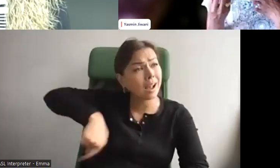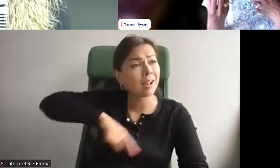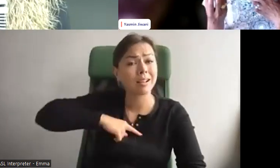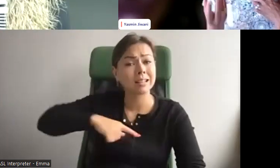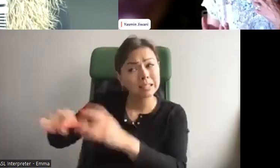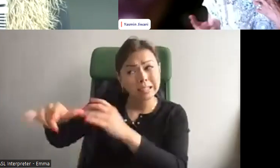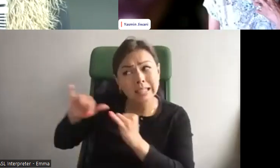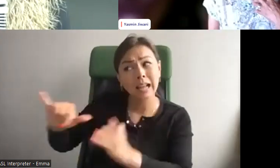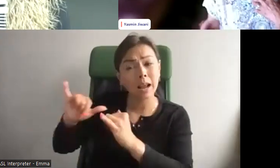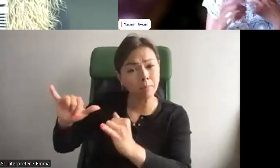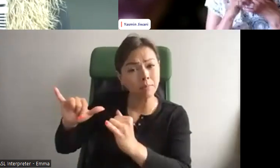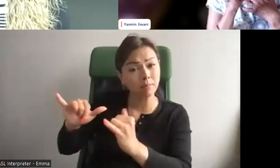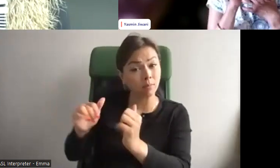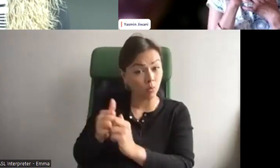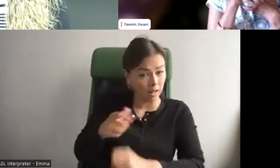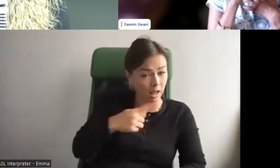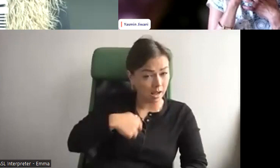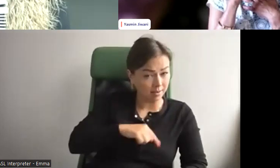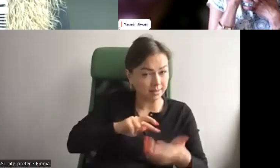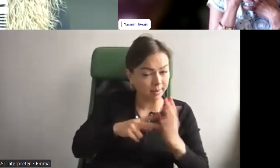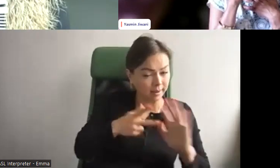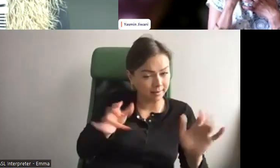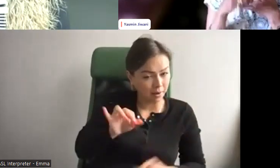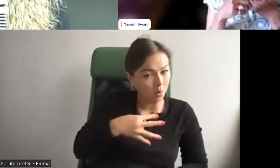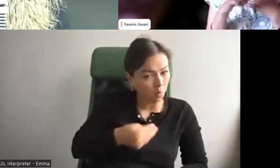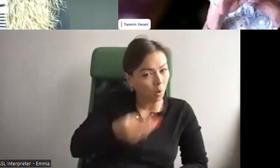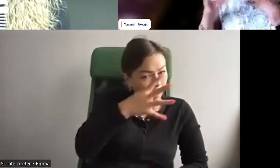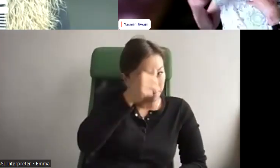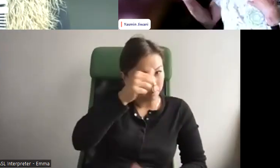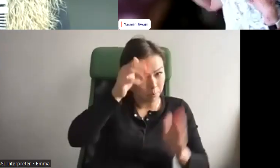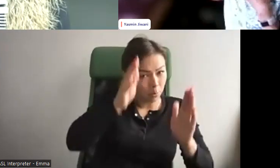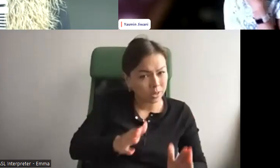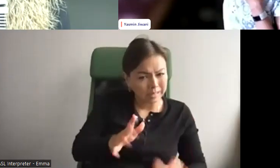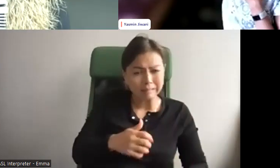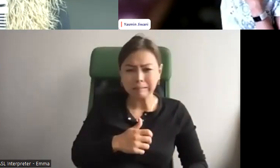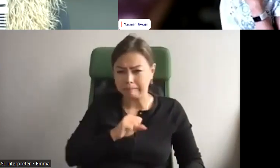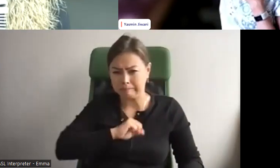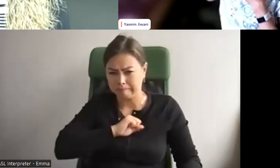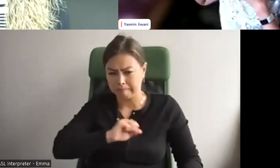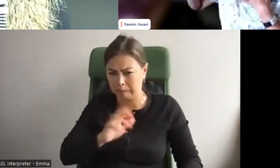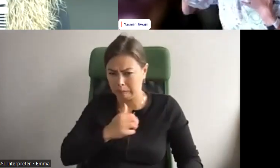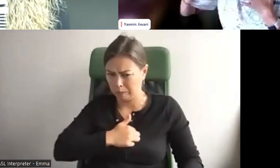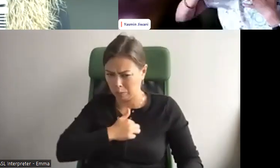basically like a white person. Then, sorry.